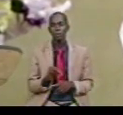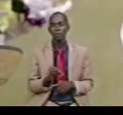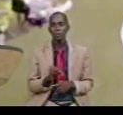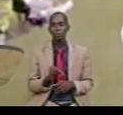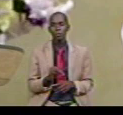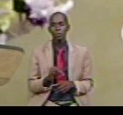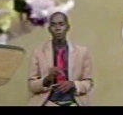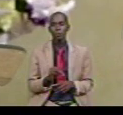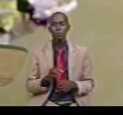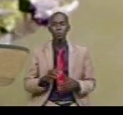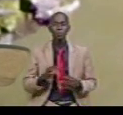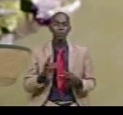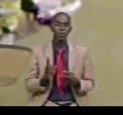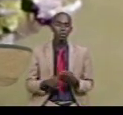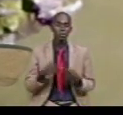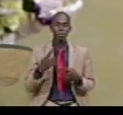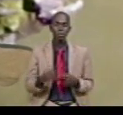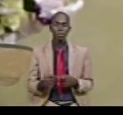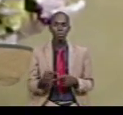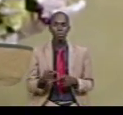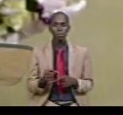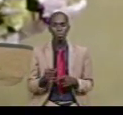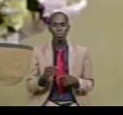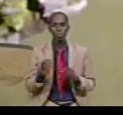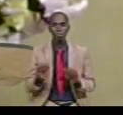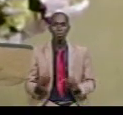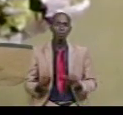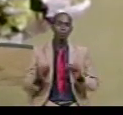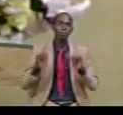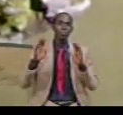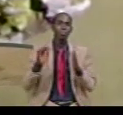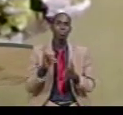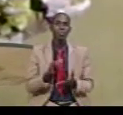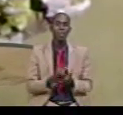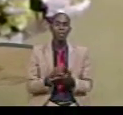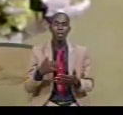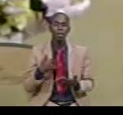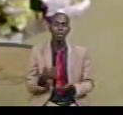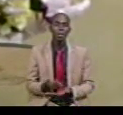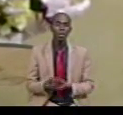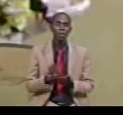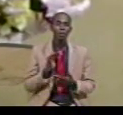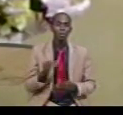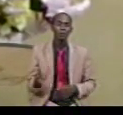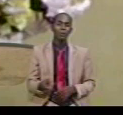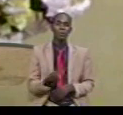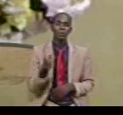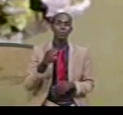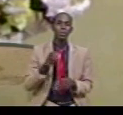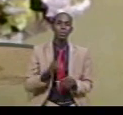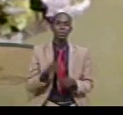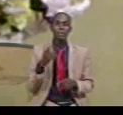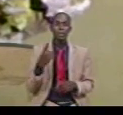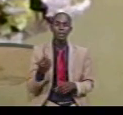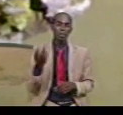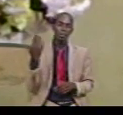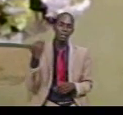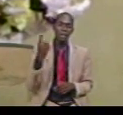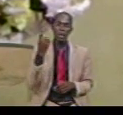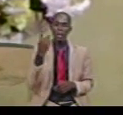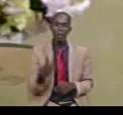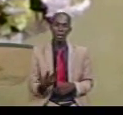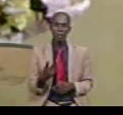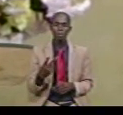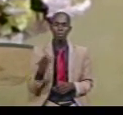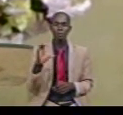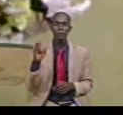faith, dedication, and divine guidances that have shaped our journey in the last half a century. As a